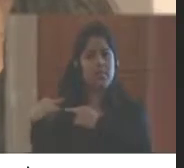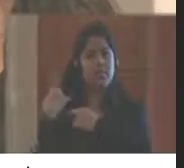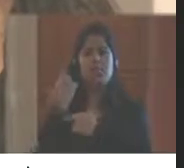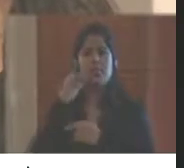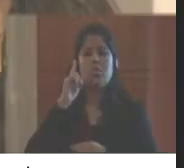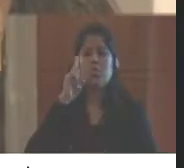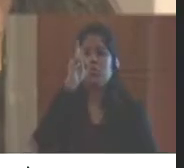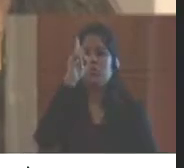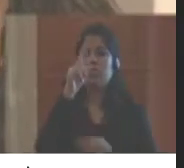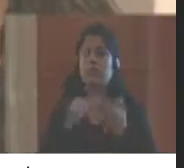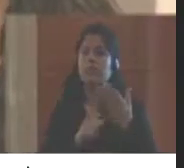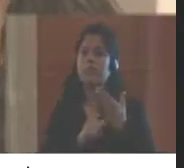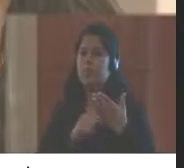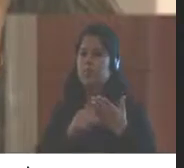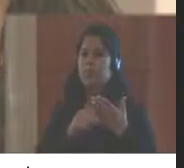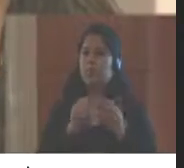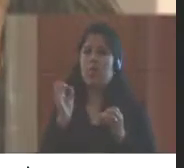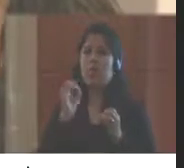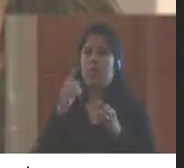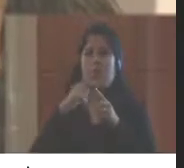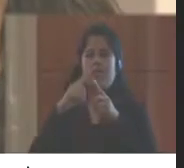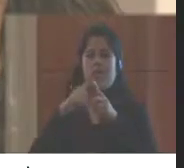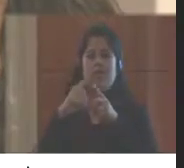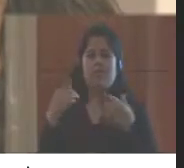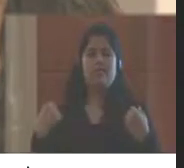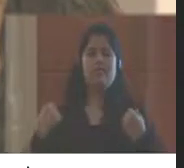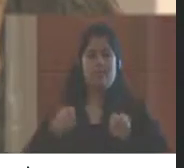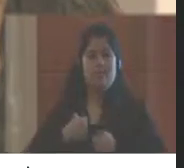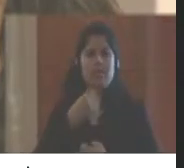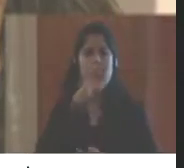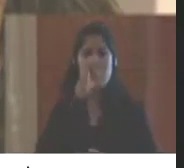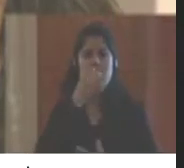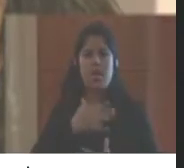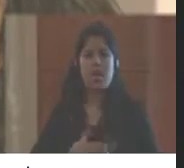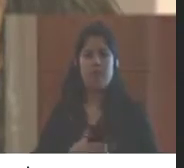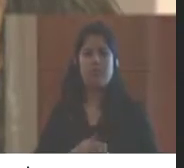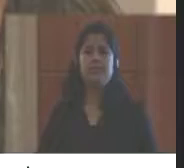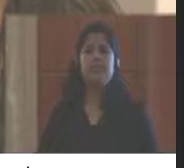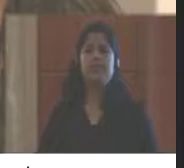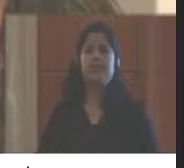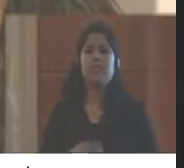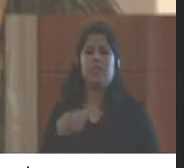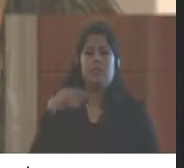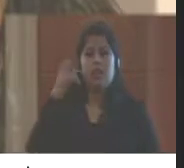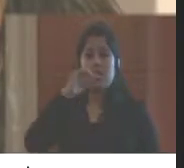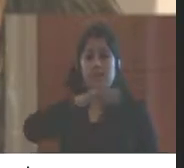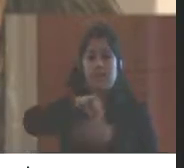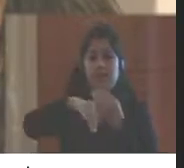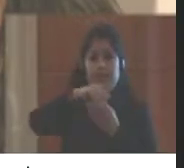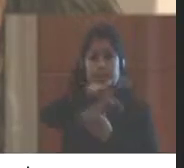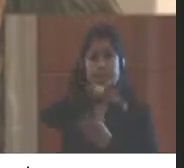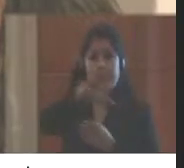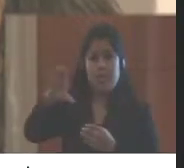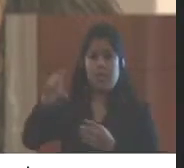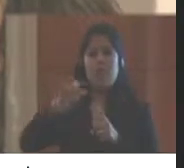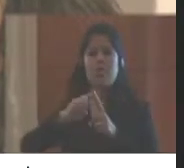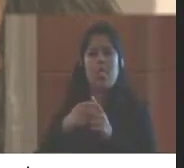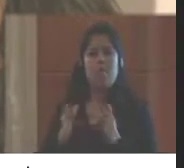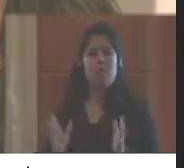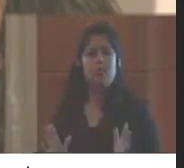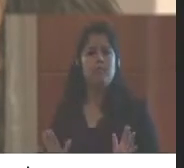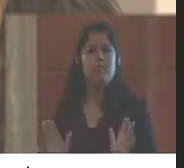of responsibility is loaded on just one ministry or the civil defense, and that they are in charge